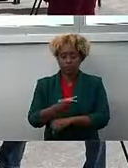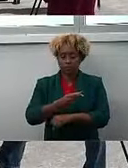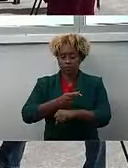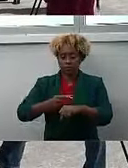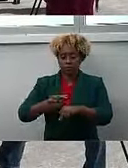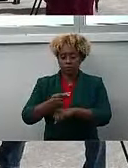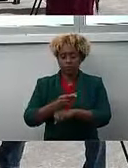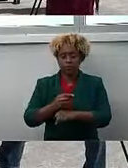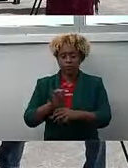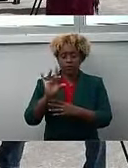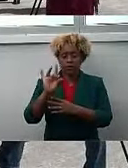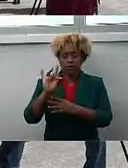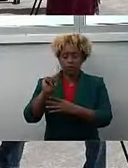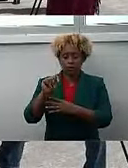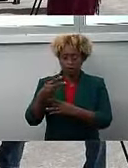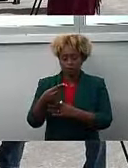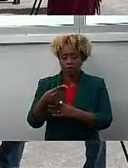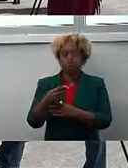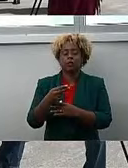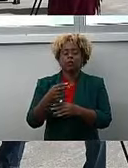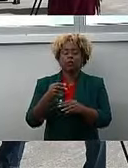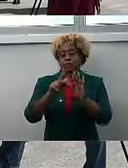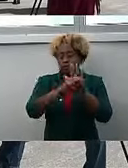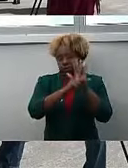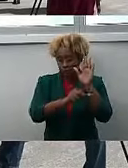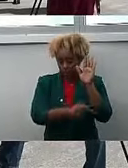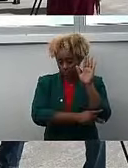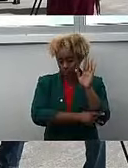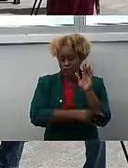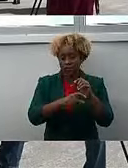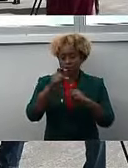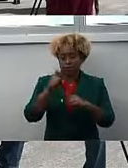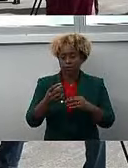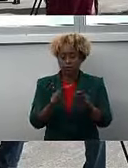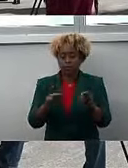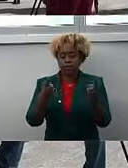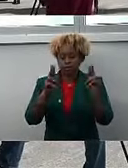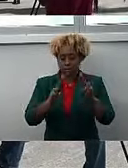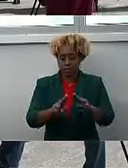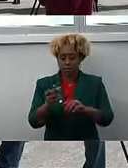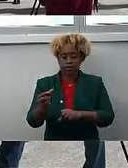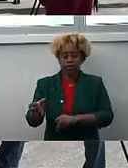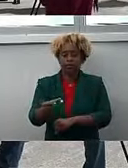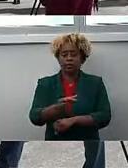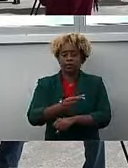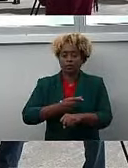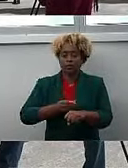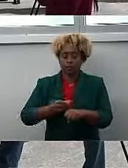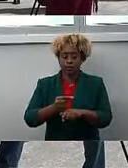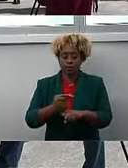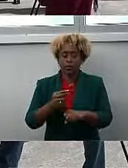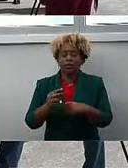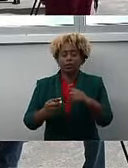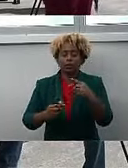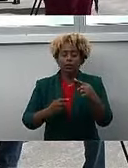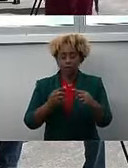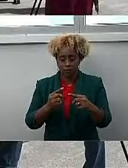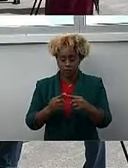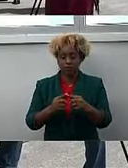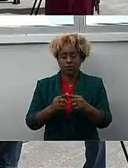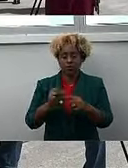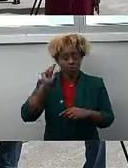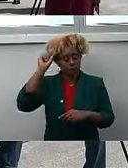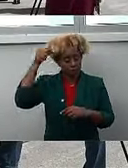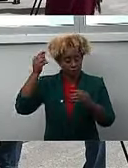be held at such place within Grenada and shall commence at such time as the Governor General may